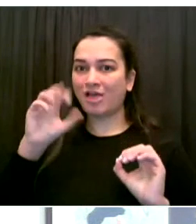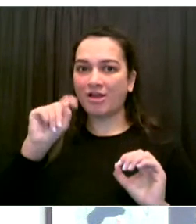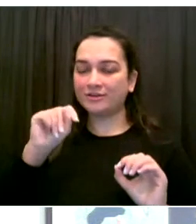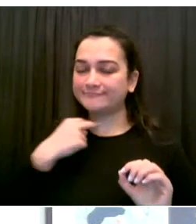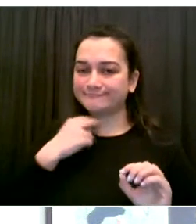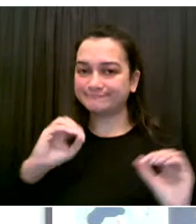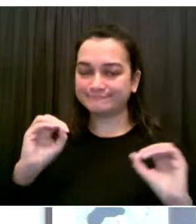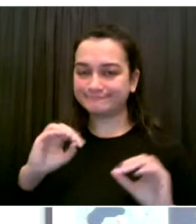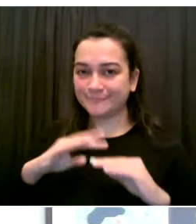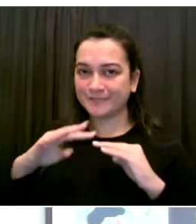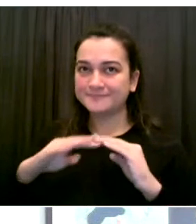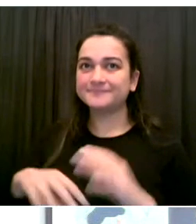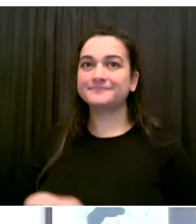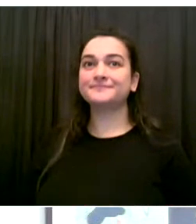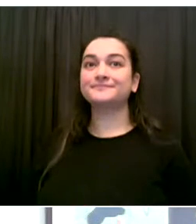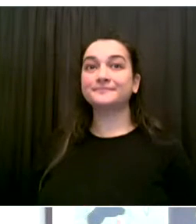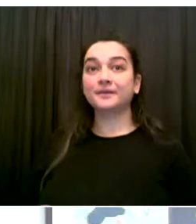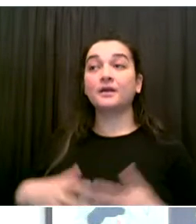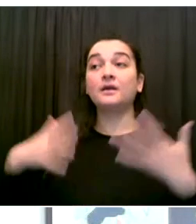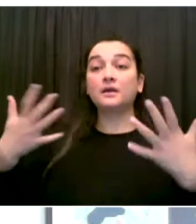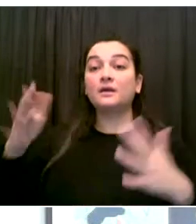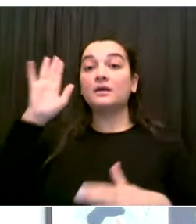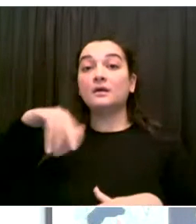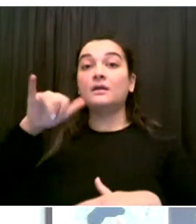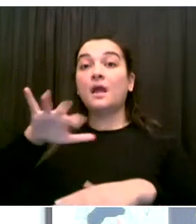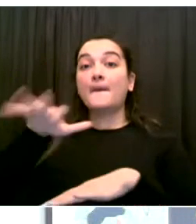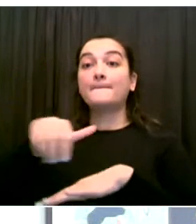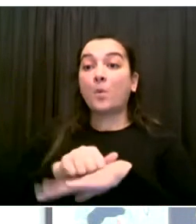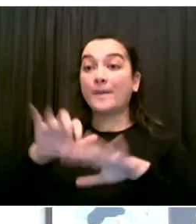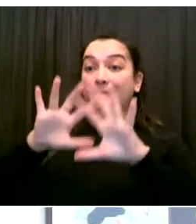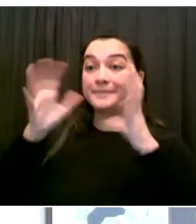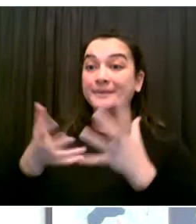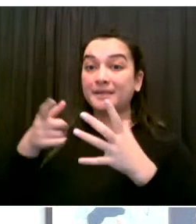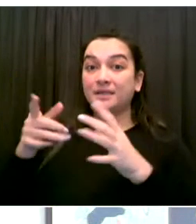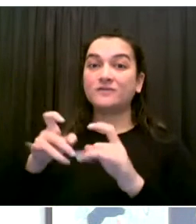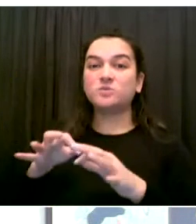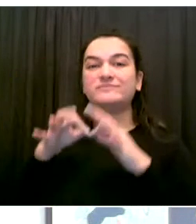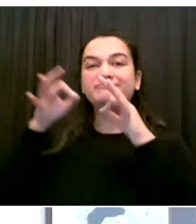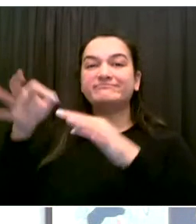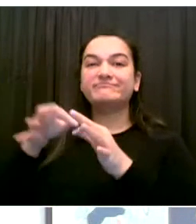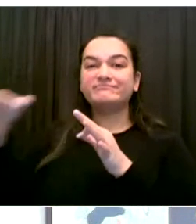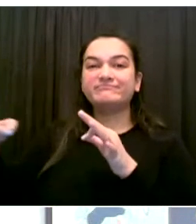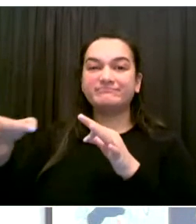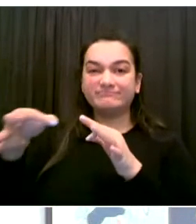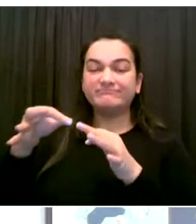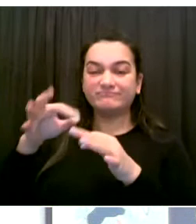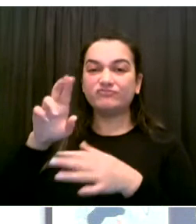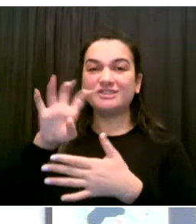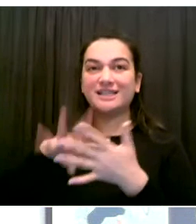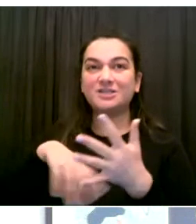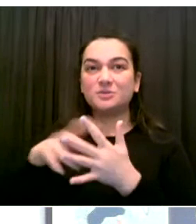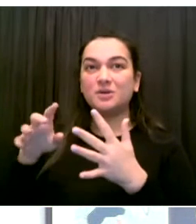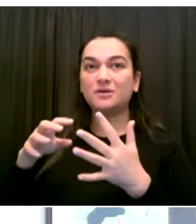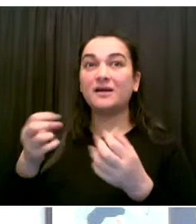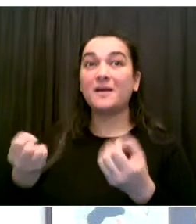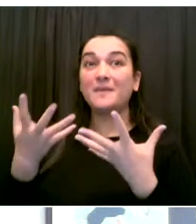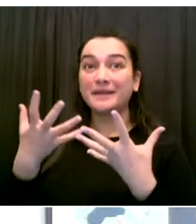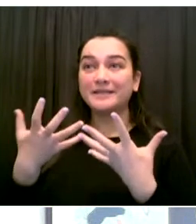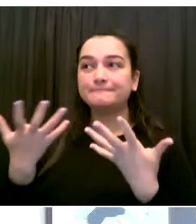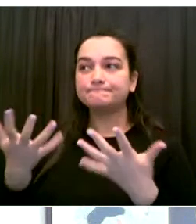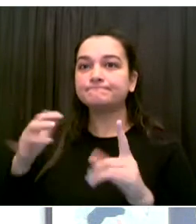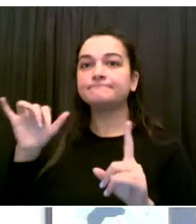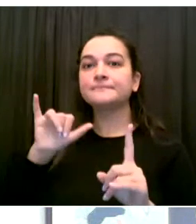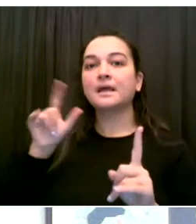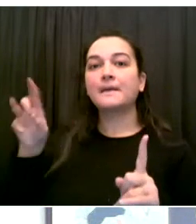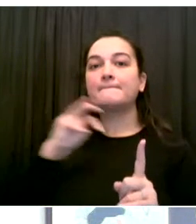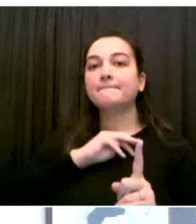what the mayor has already said, which is that appointments will be honored even if they have to